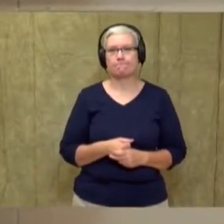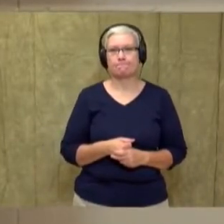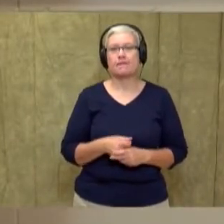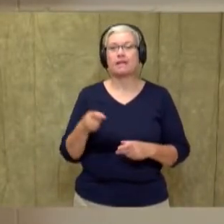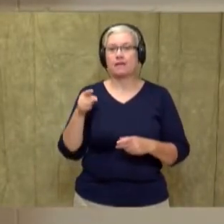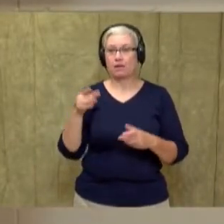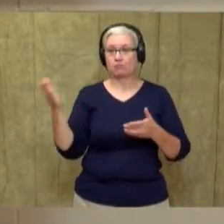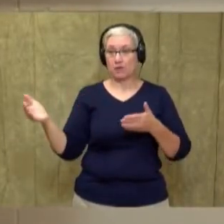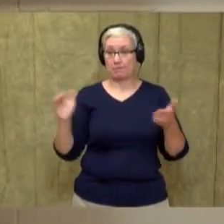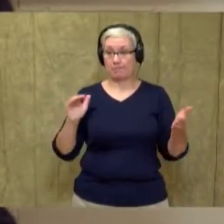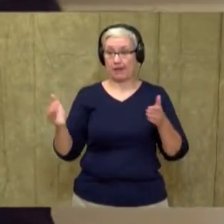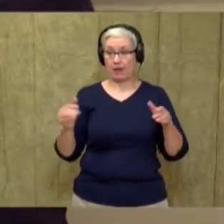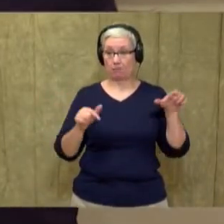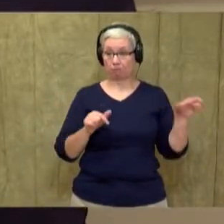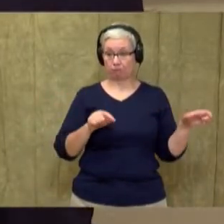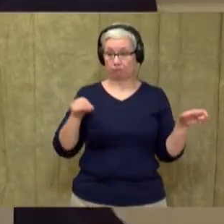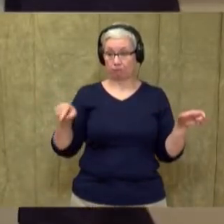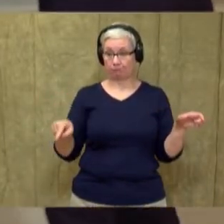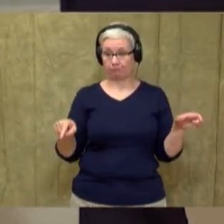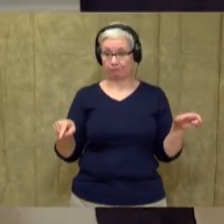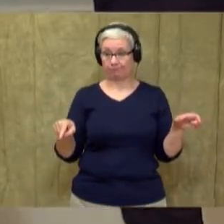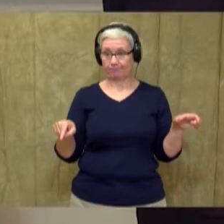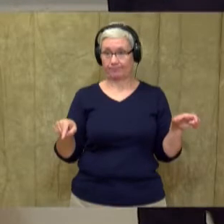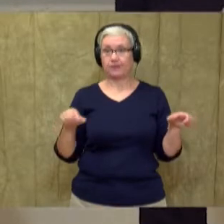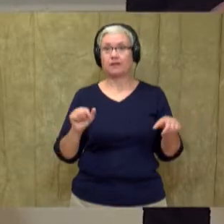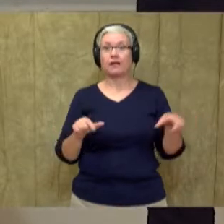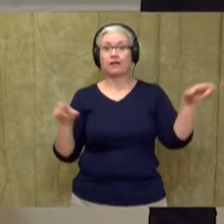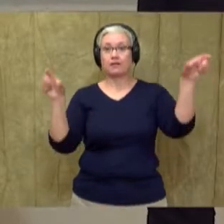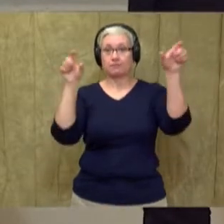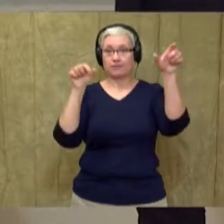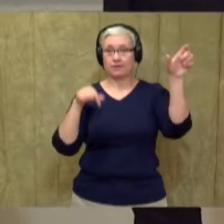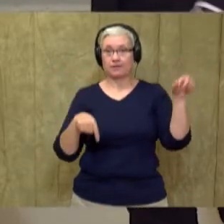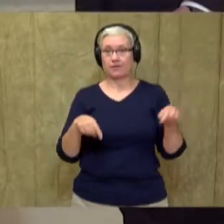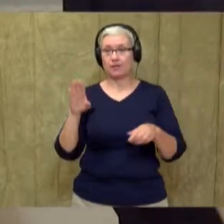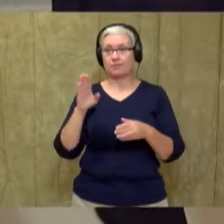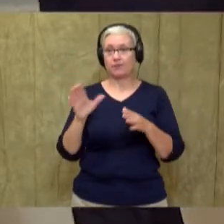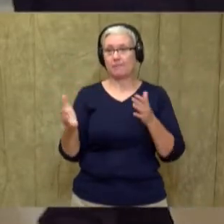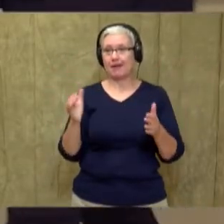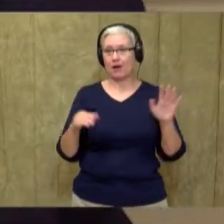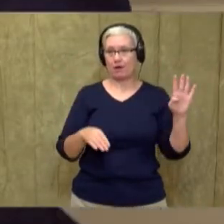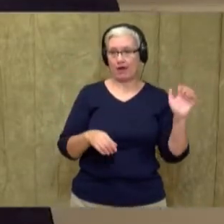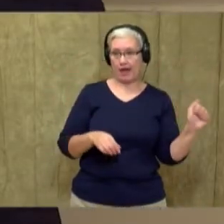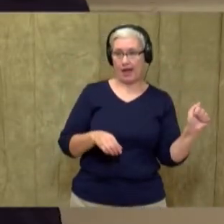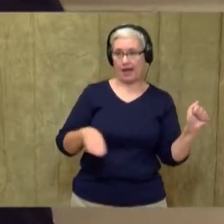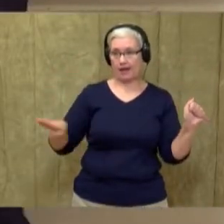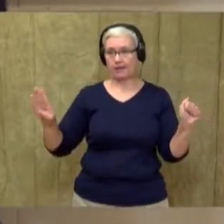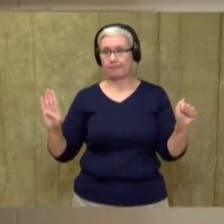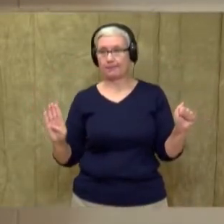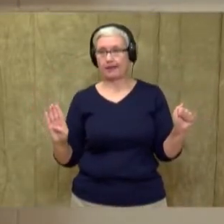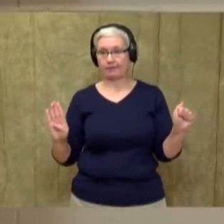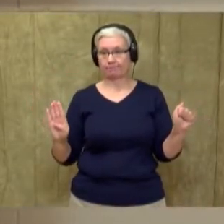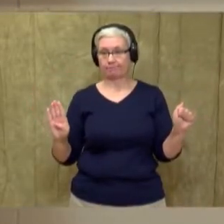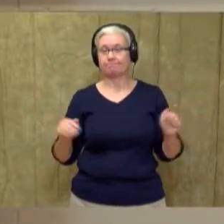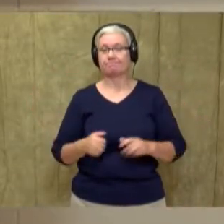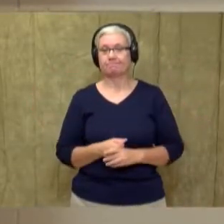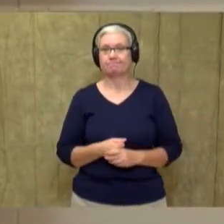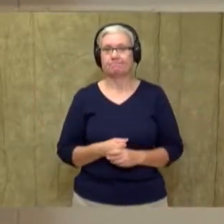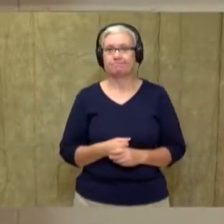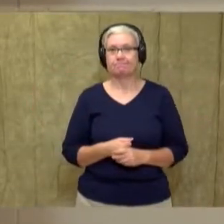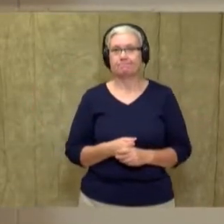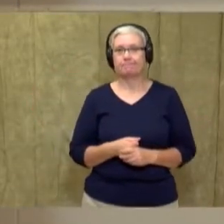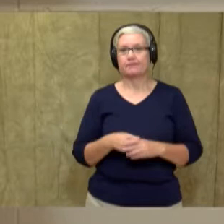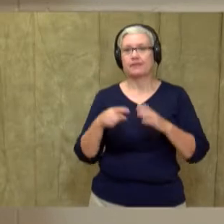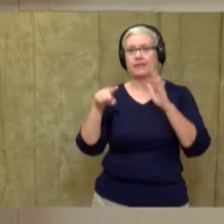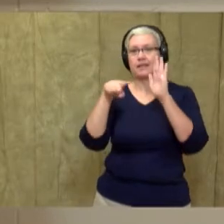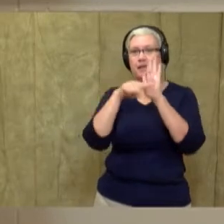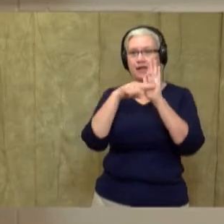in B to A. What similarities are there? And specifically, I want you to pay attention to the fact that this